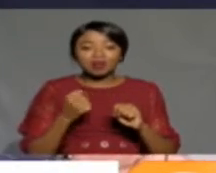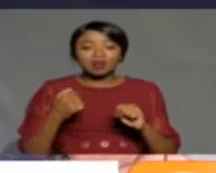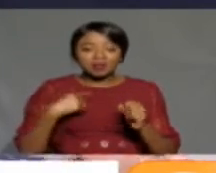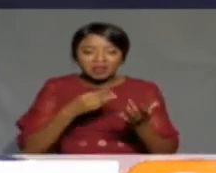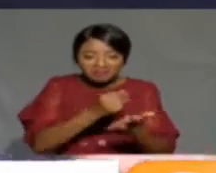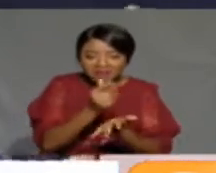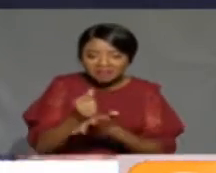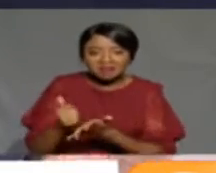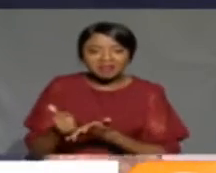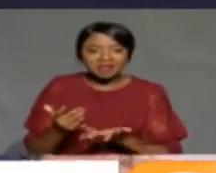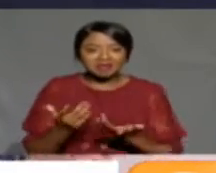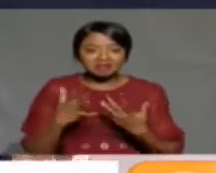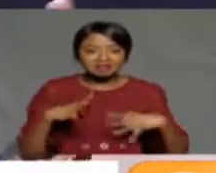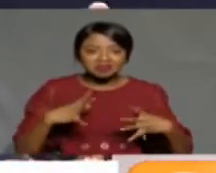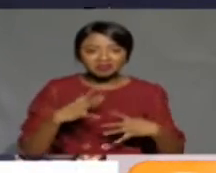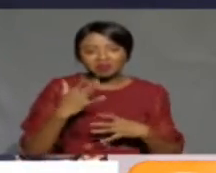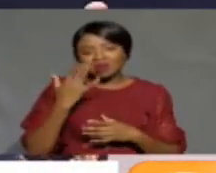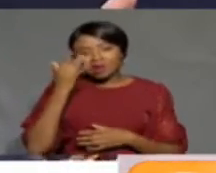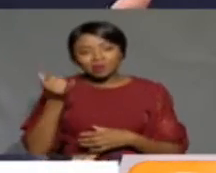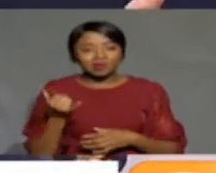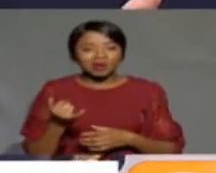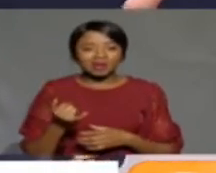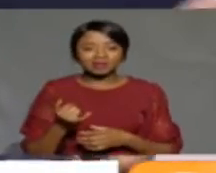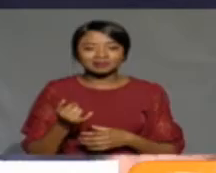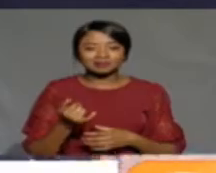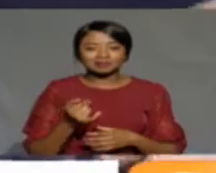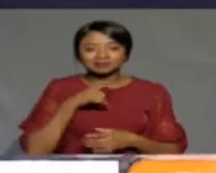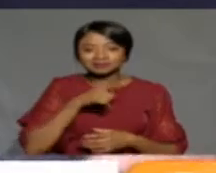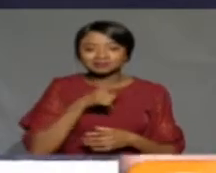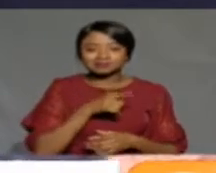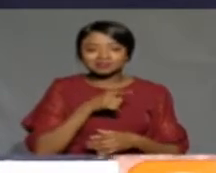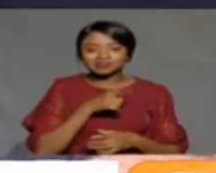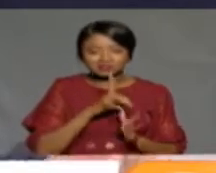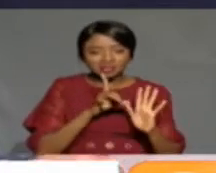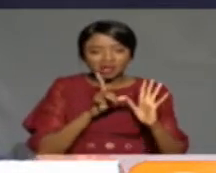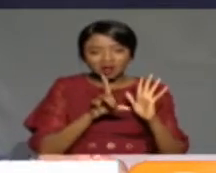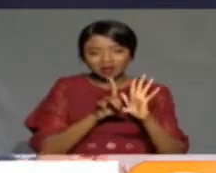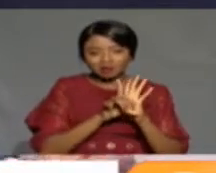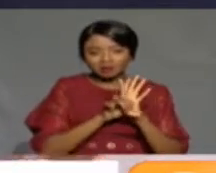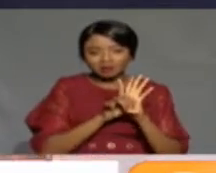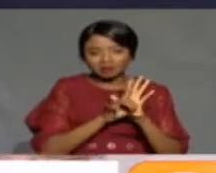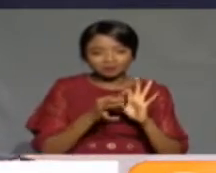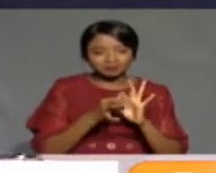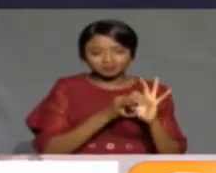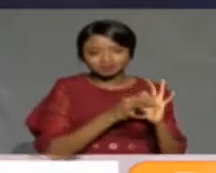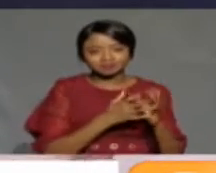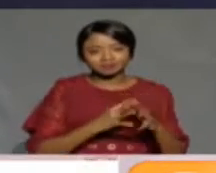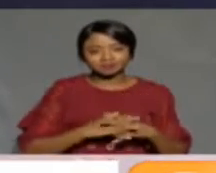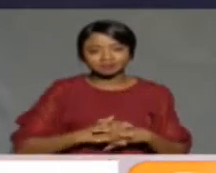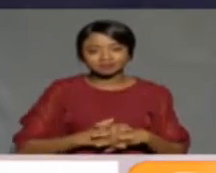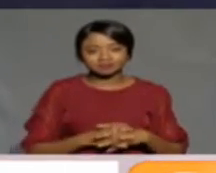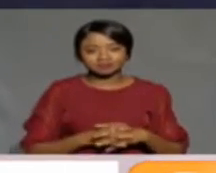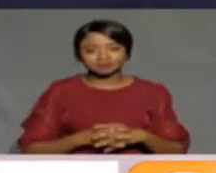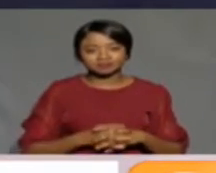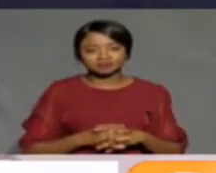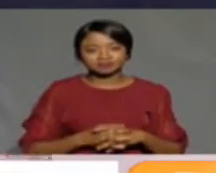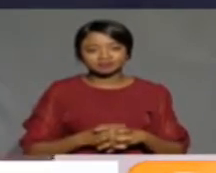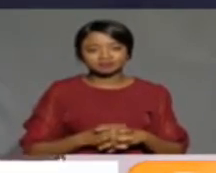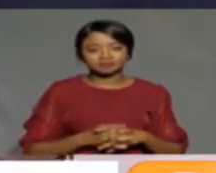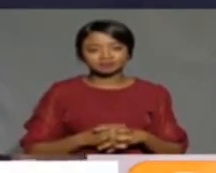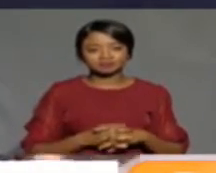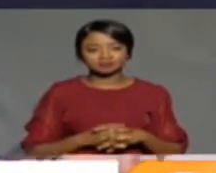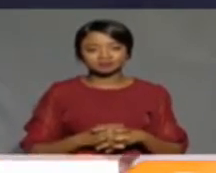this kind of a situation, because it's a null situation, right, even at the beginning. Ab initio. And, yes, ab initio. And